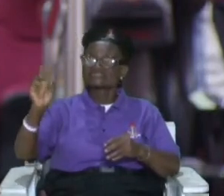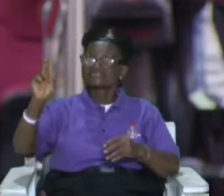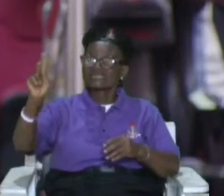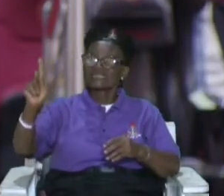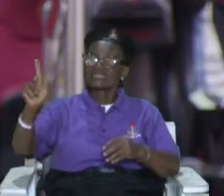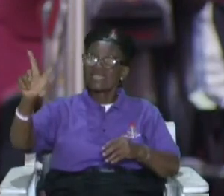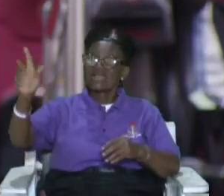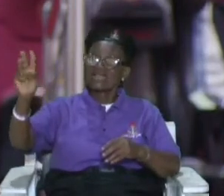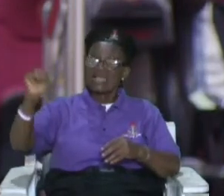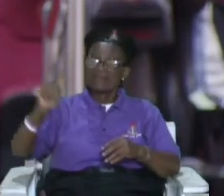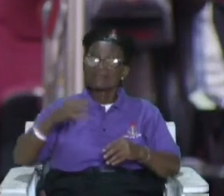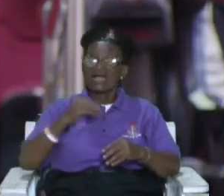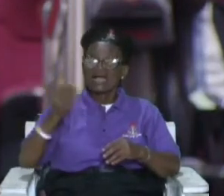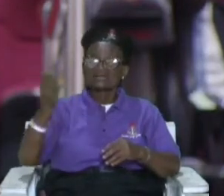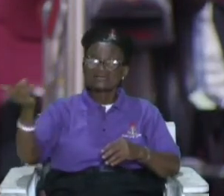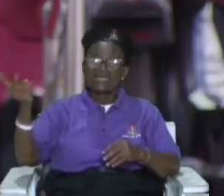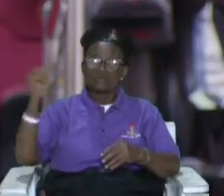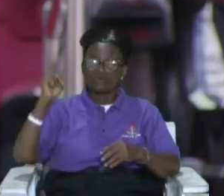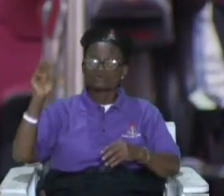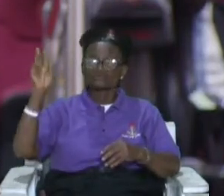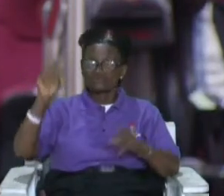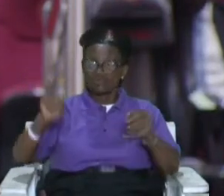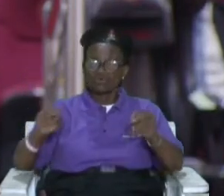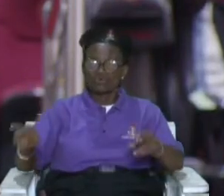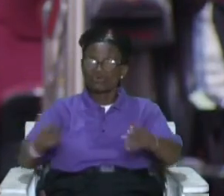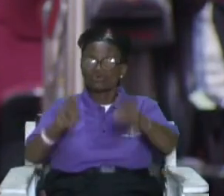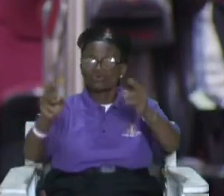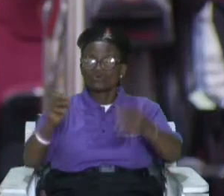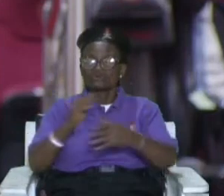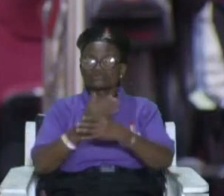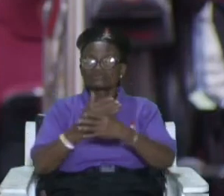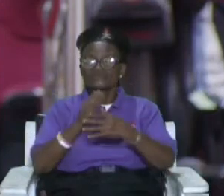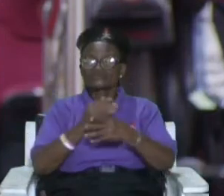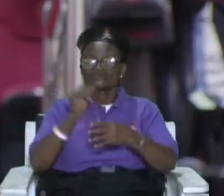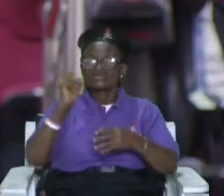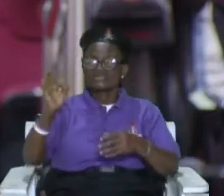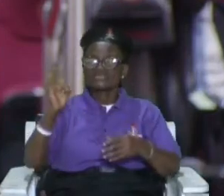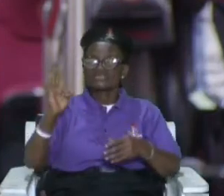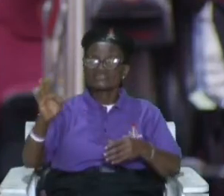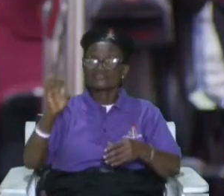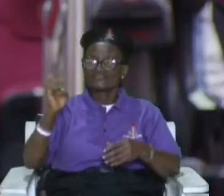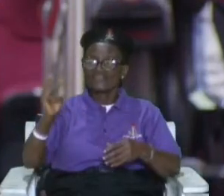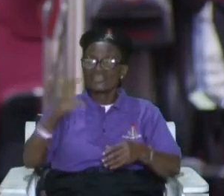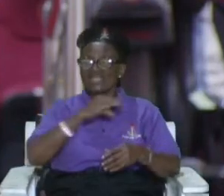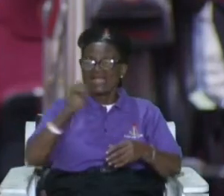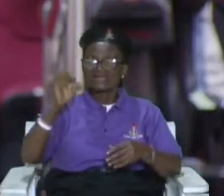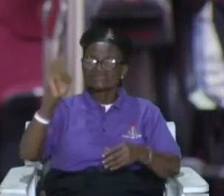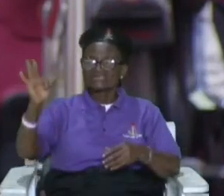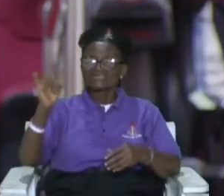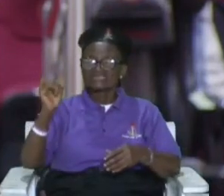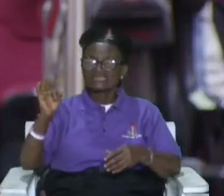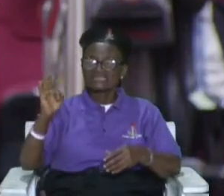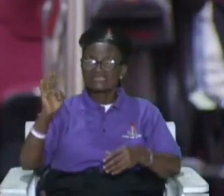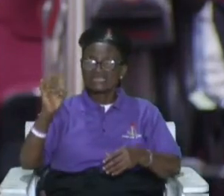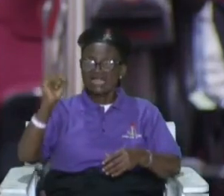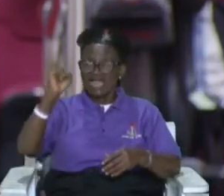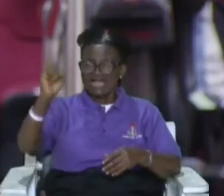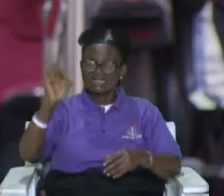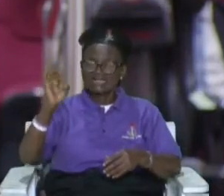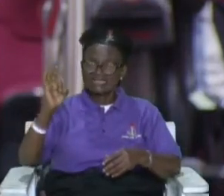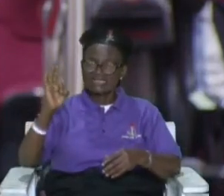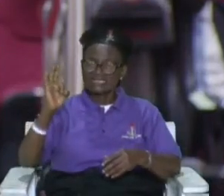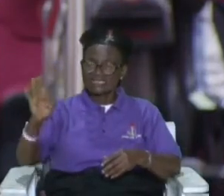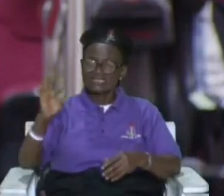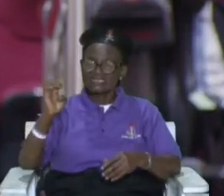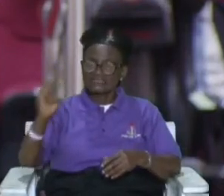no road between Ife and Ifewara. So if you want to go to